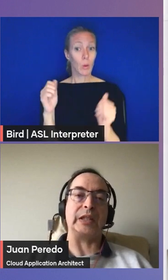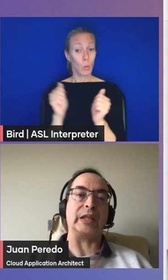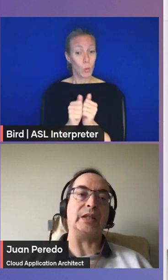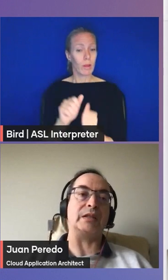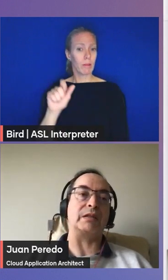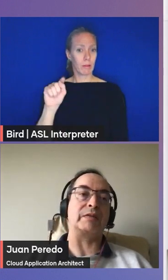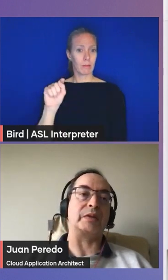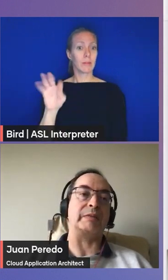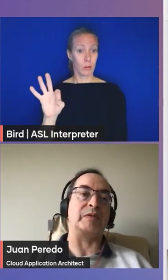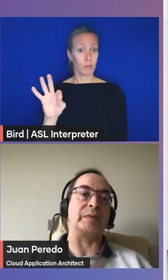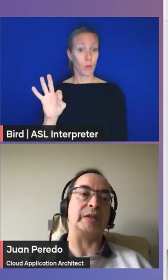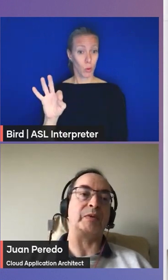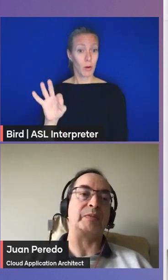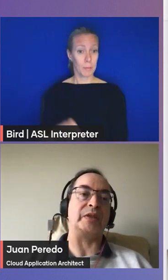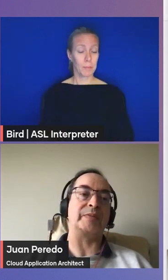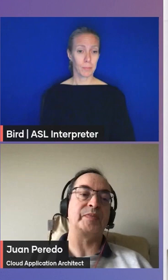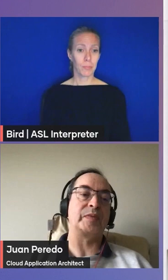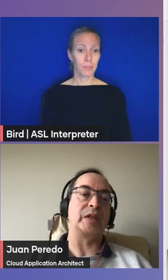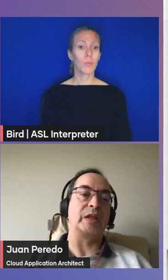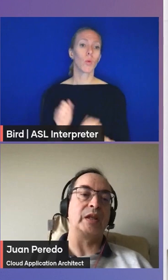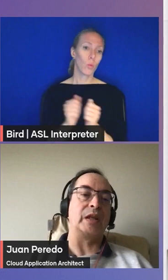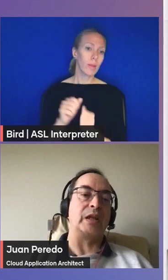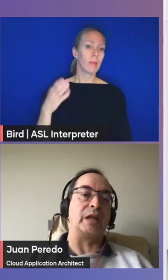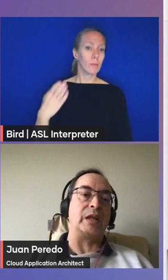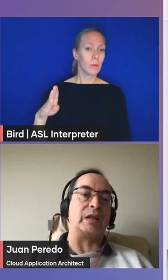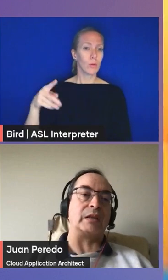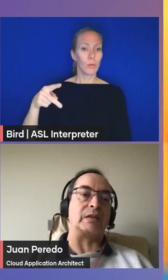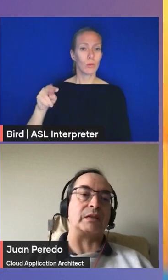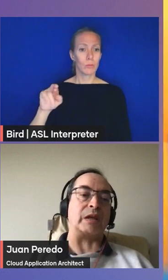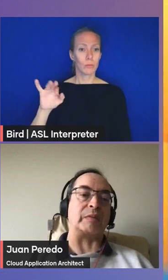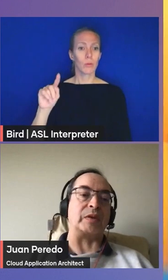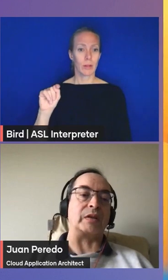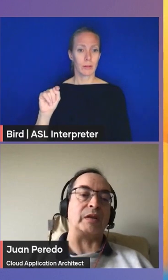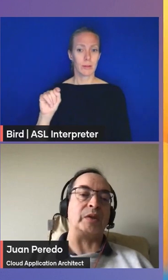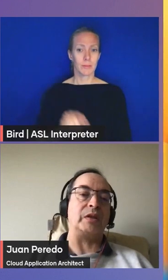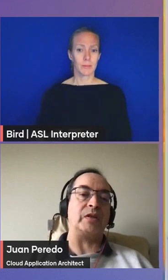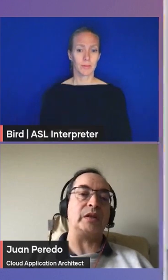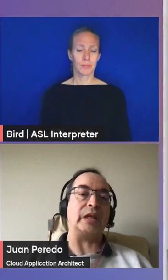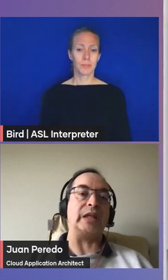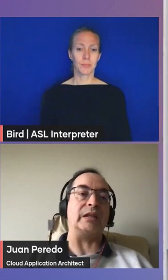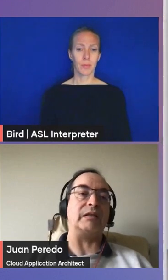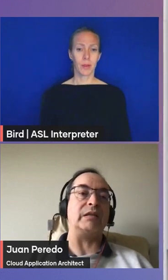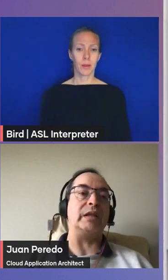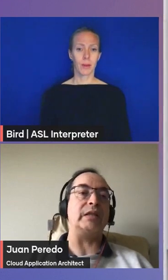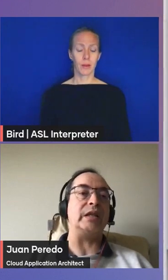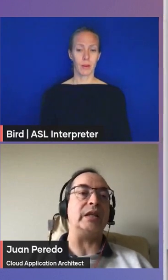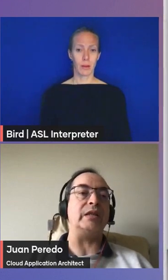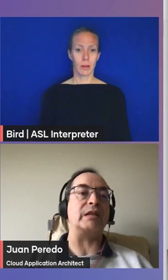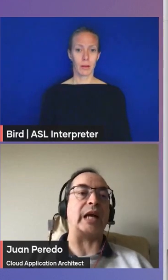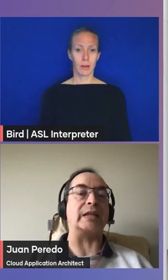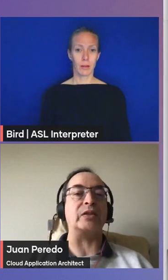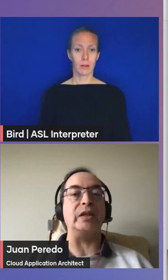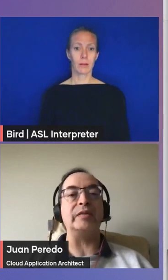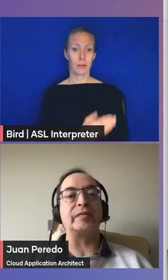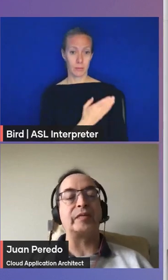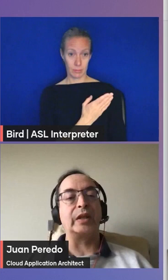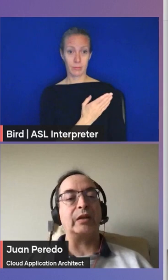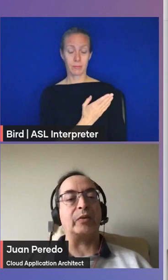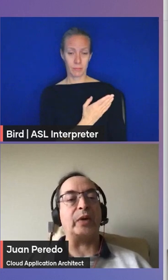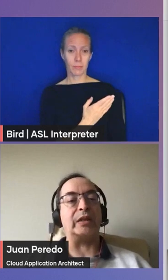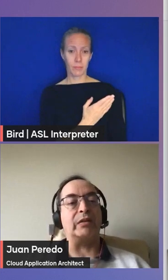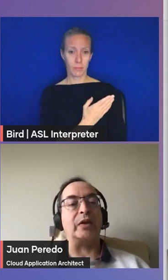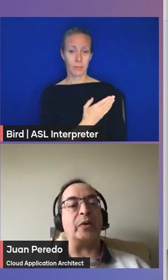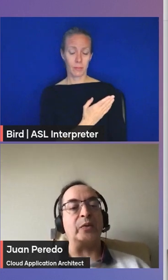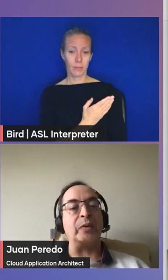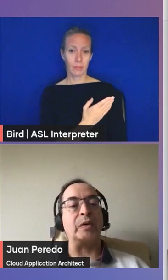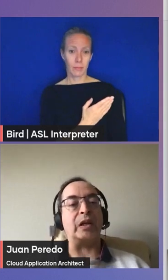for EKS with the blueprints. So I'm going to come here, and then this is actually